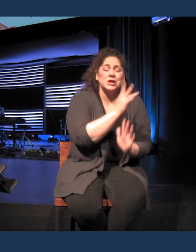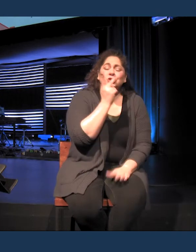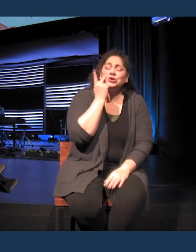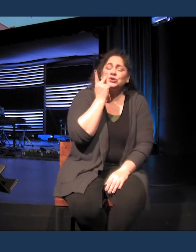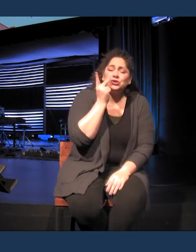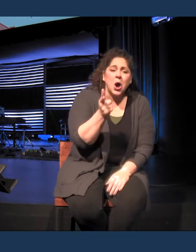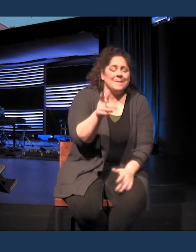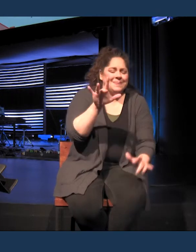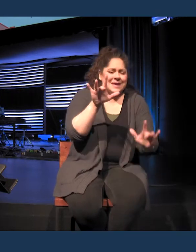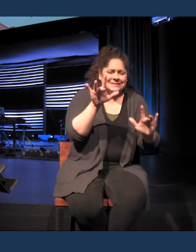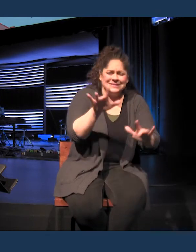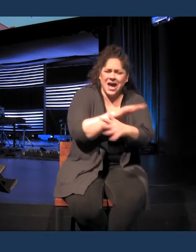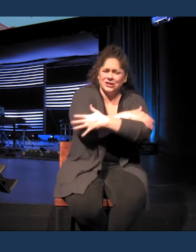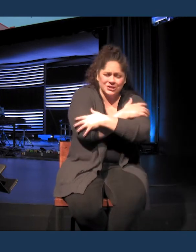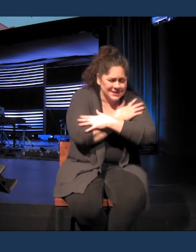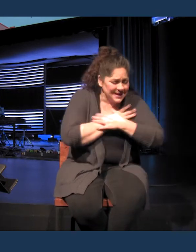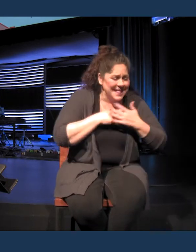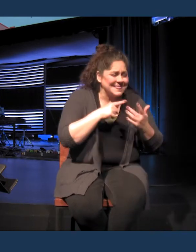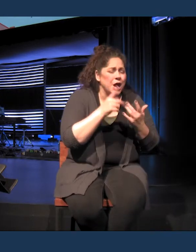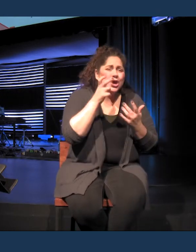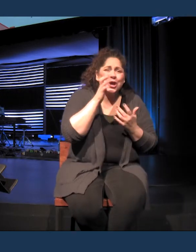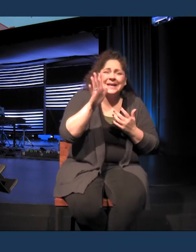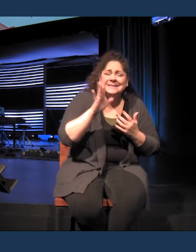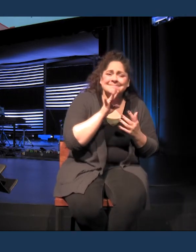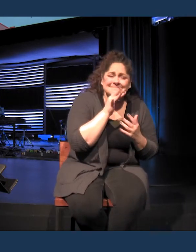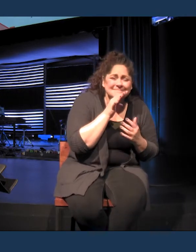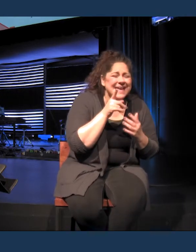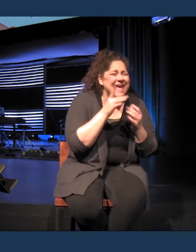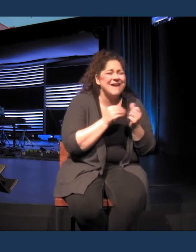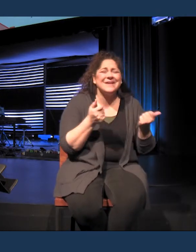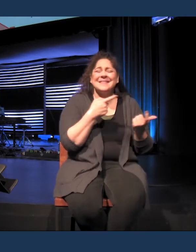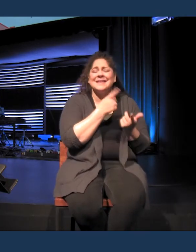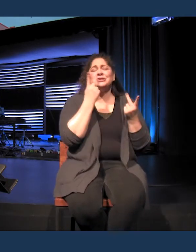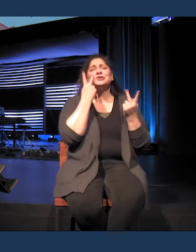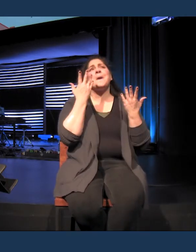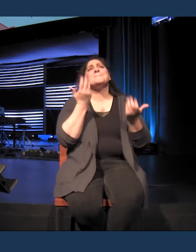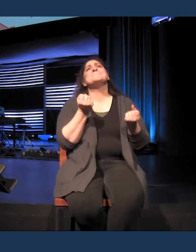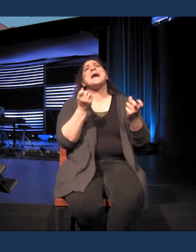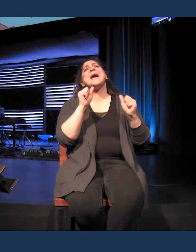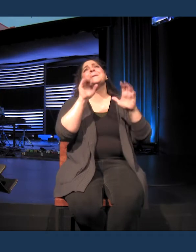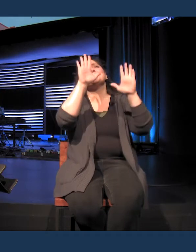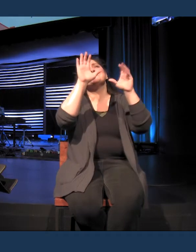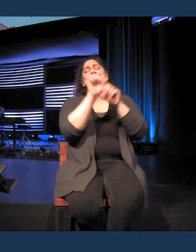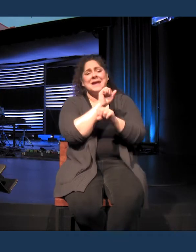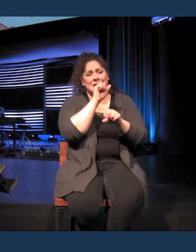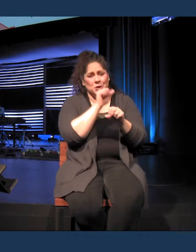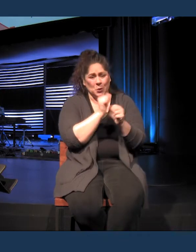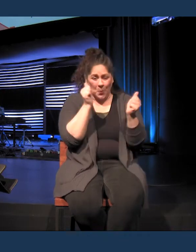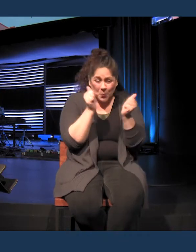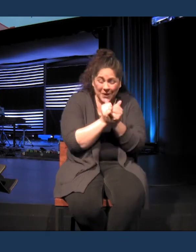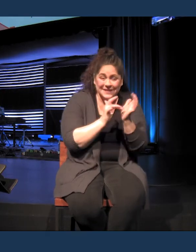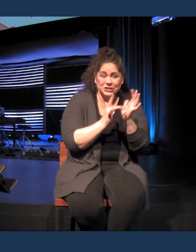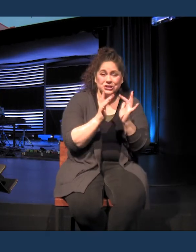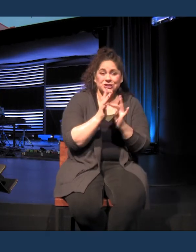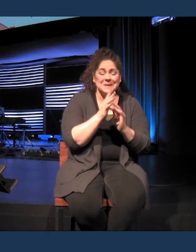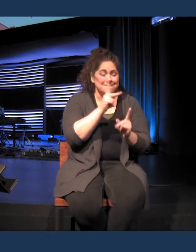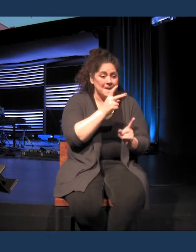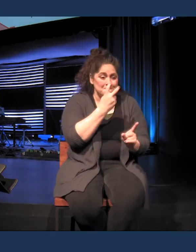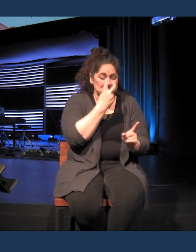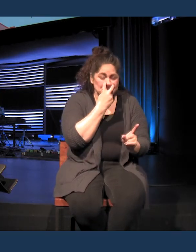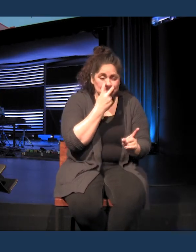have touched him. They would have heard him speak. They would have seen him do many miracles, perform miracles, open blind